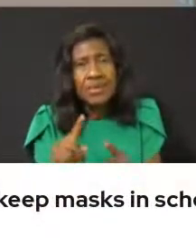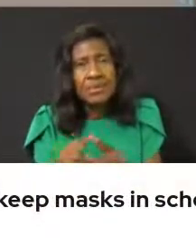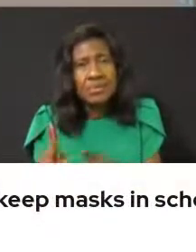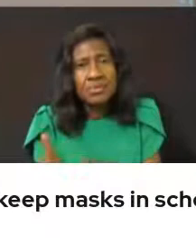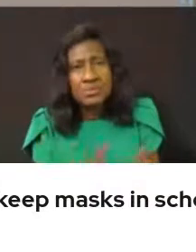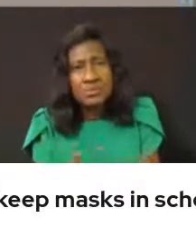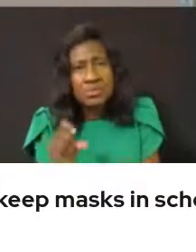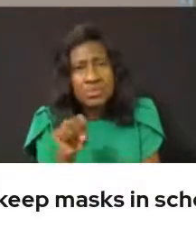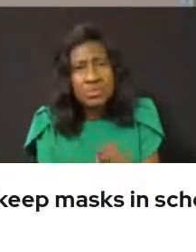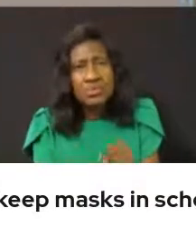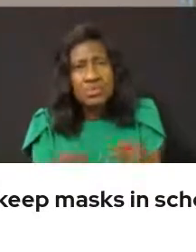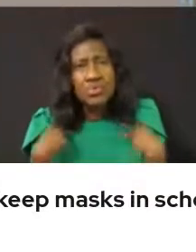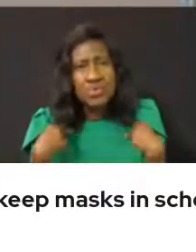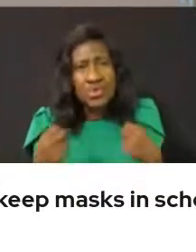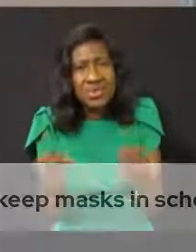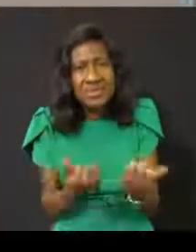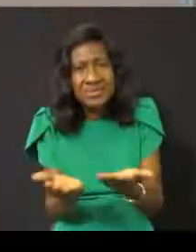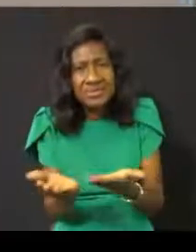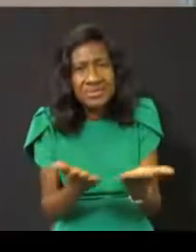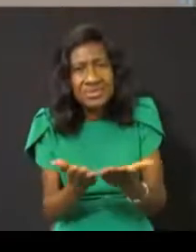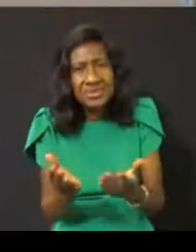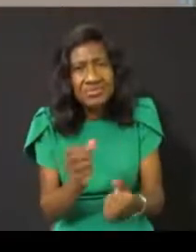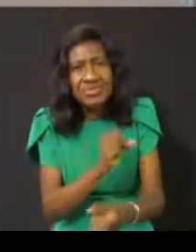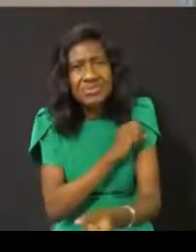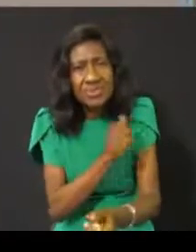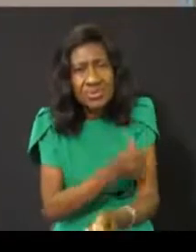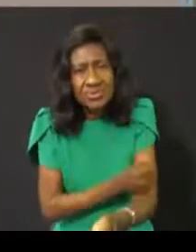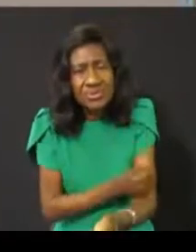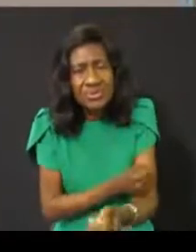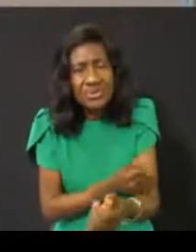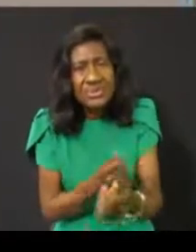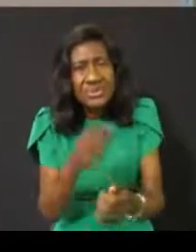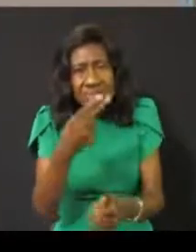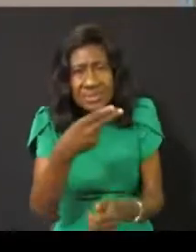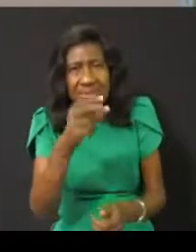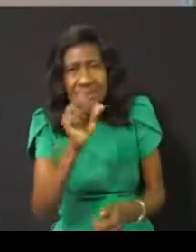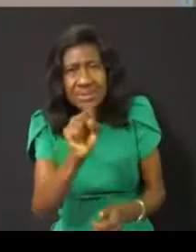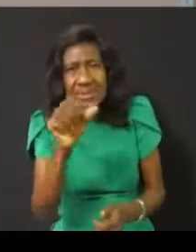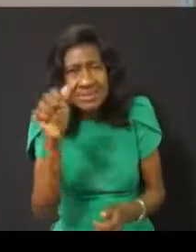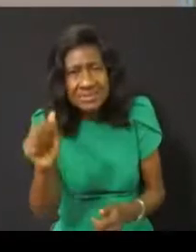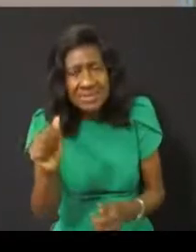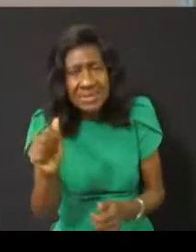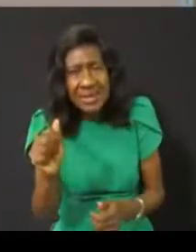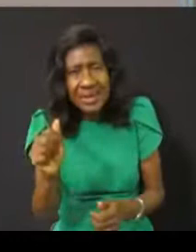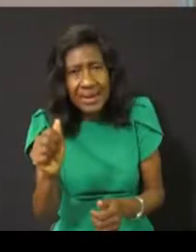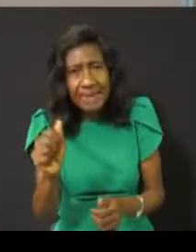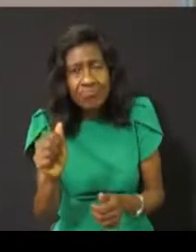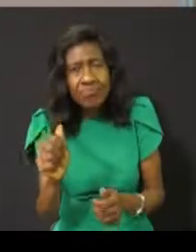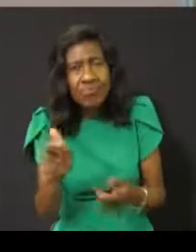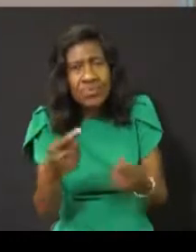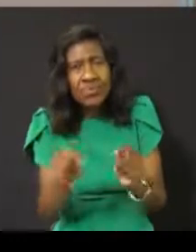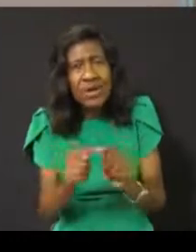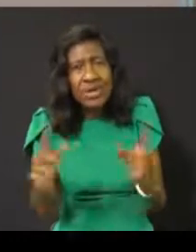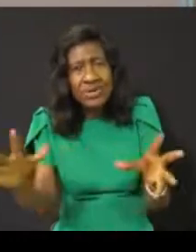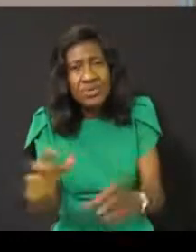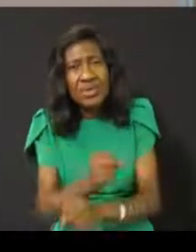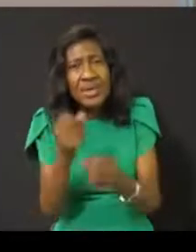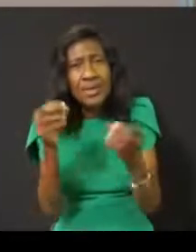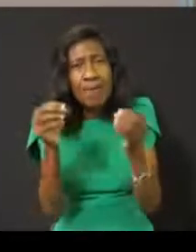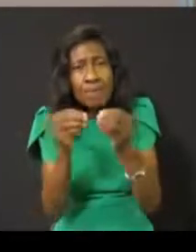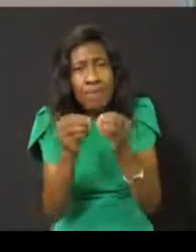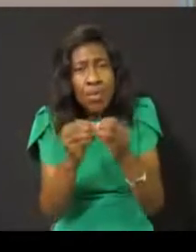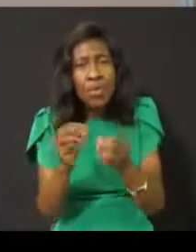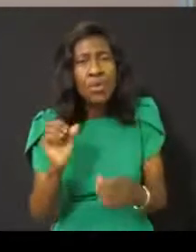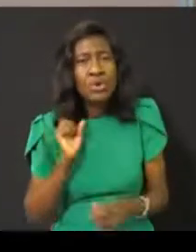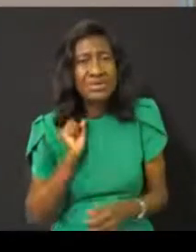Health Services Authority has continued to procure additional staff by partnering with nurses, physicians in the